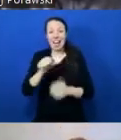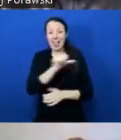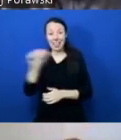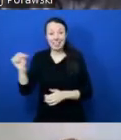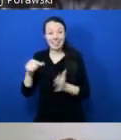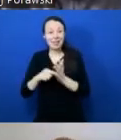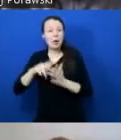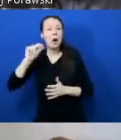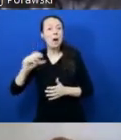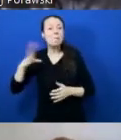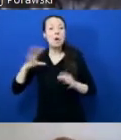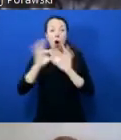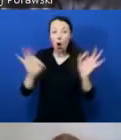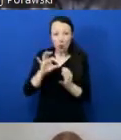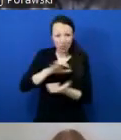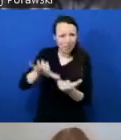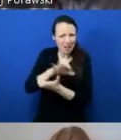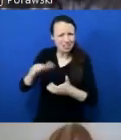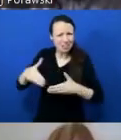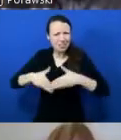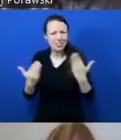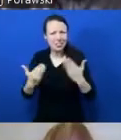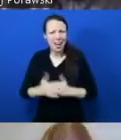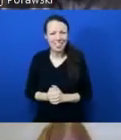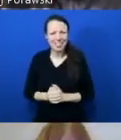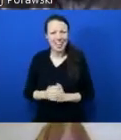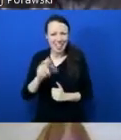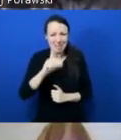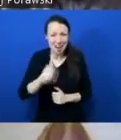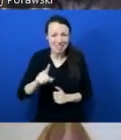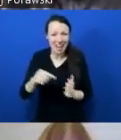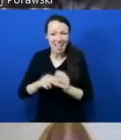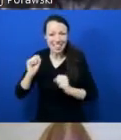that this week on Monday, there was the World